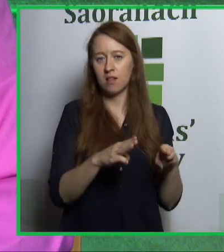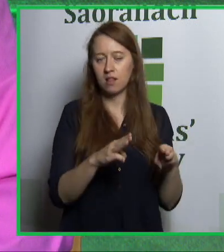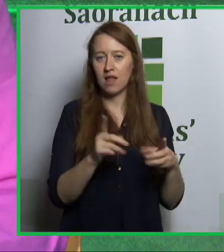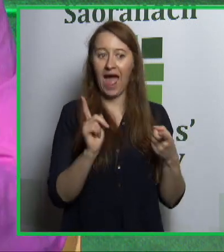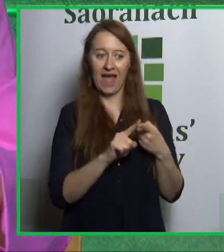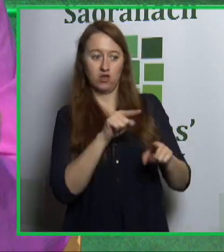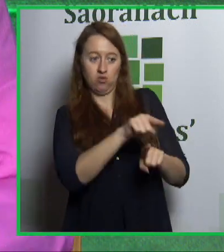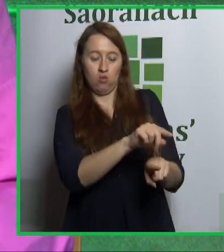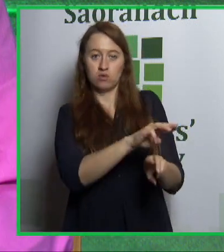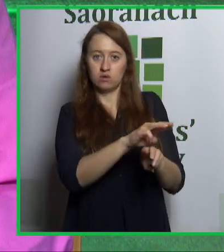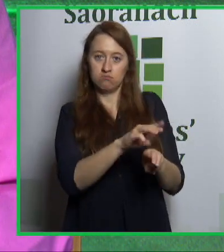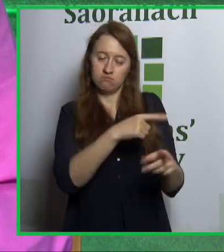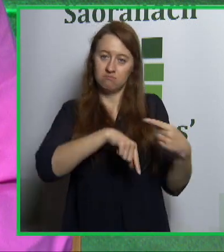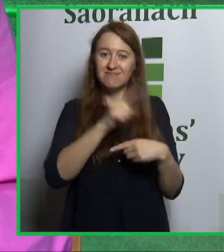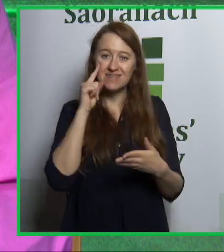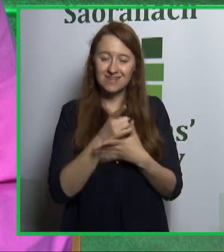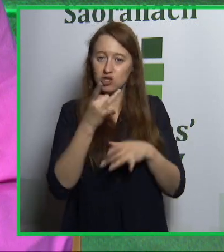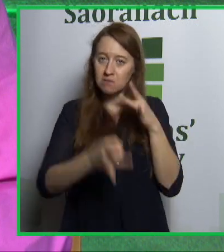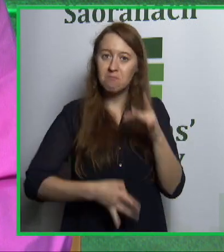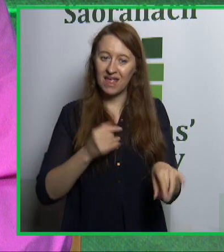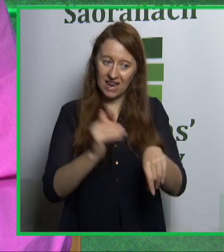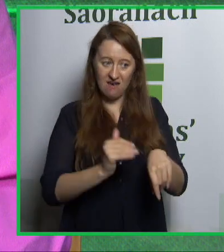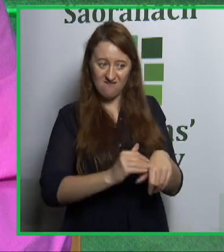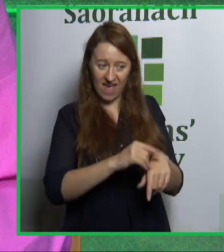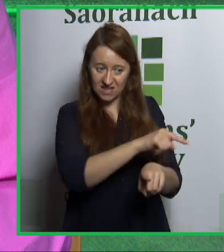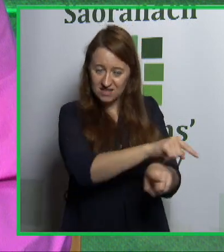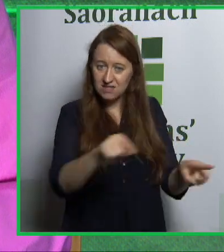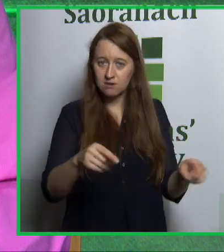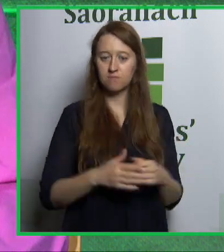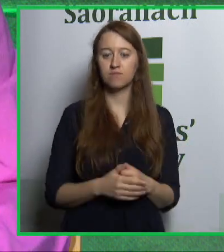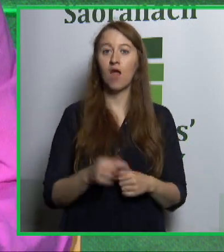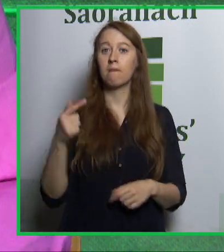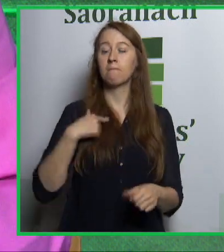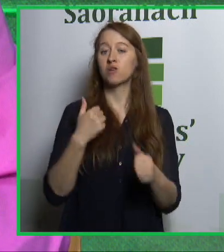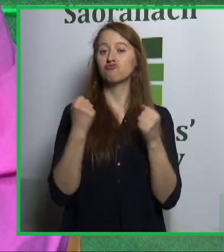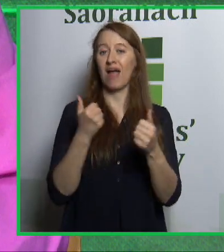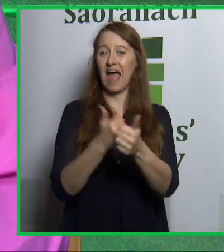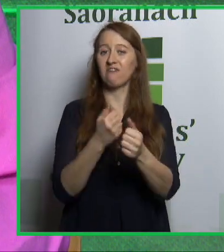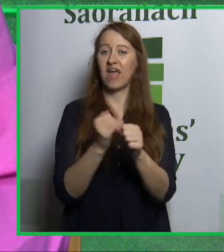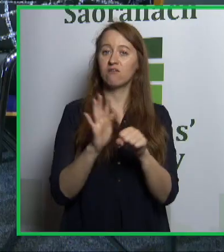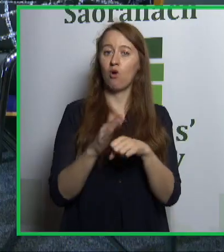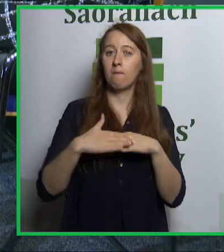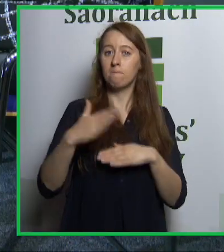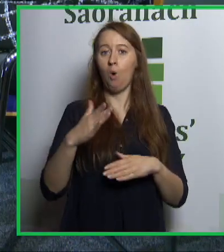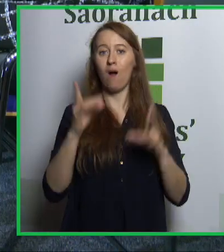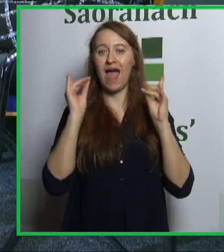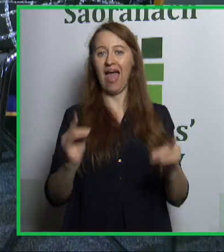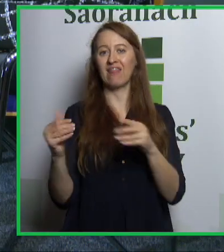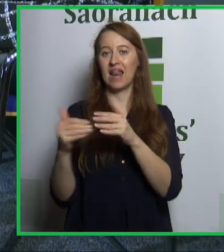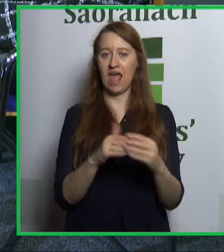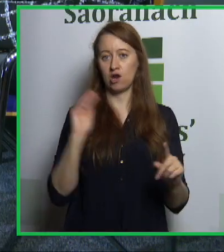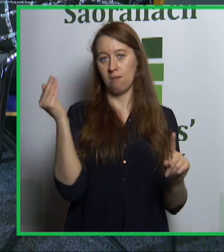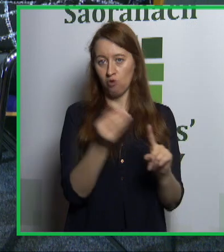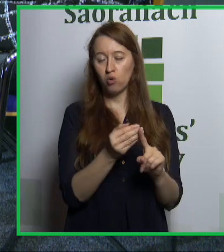think we advocate for a more health-led approach to this, because I think it's a trauma response.